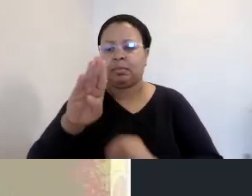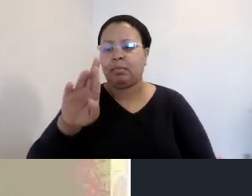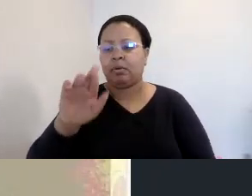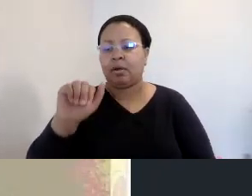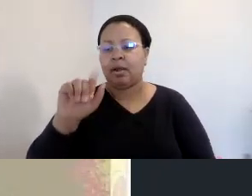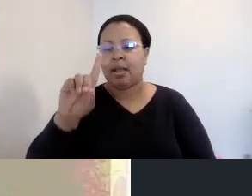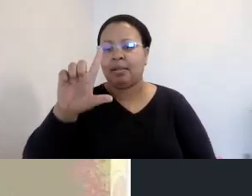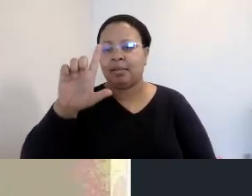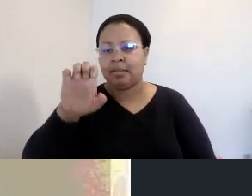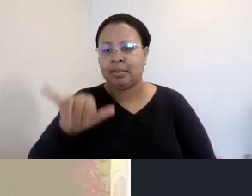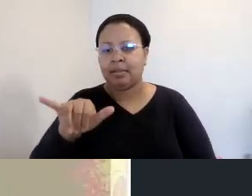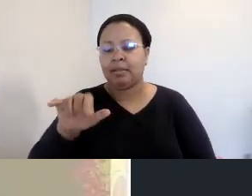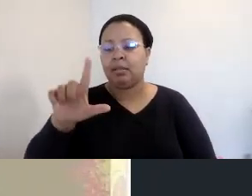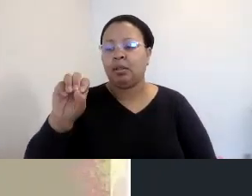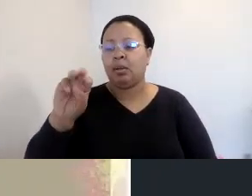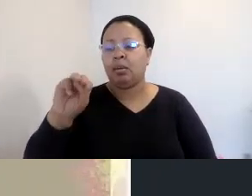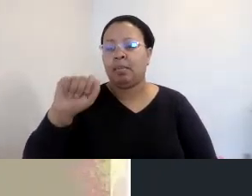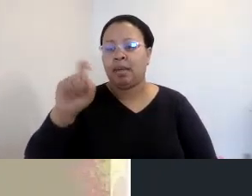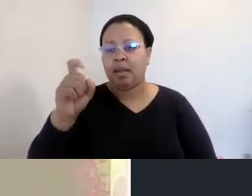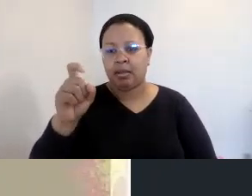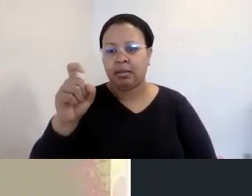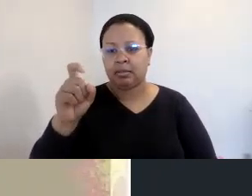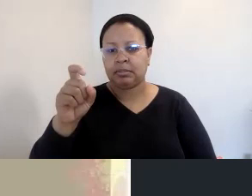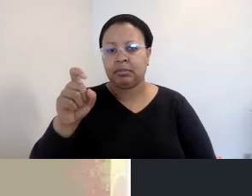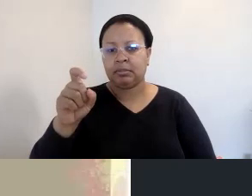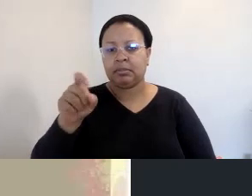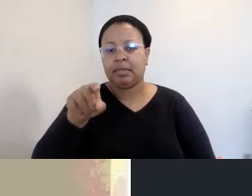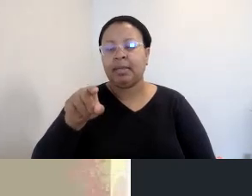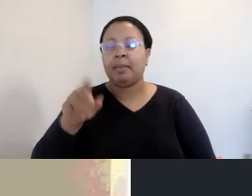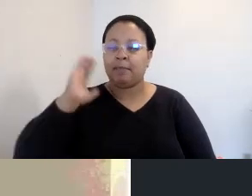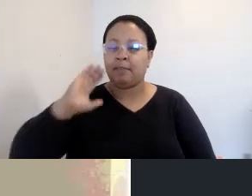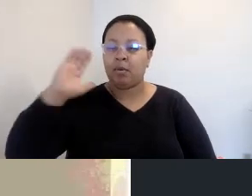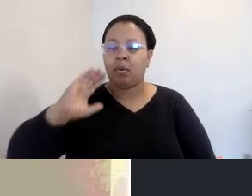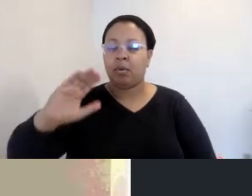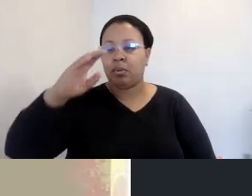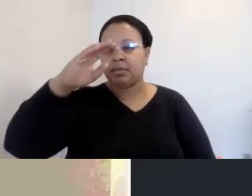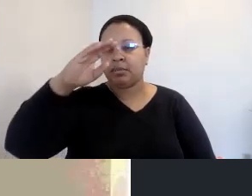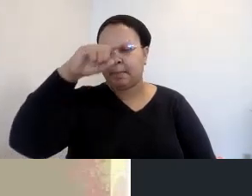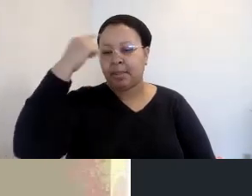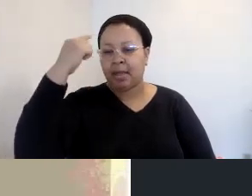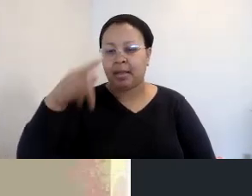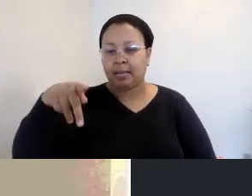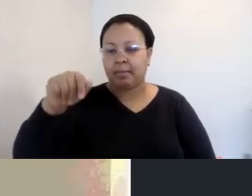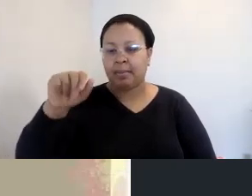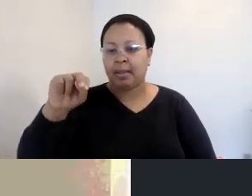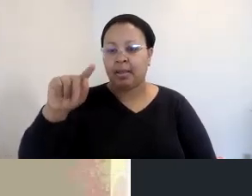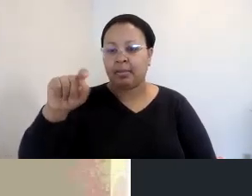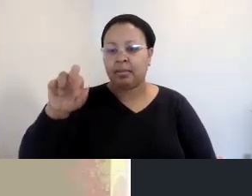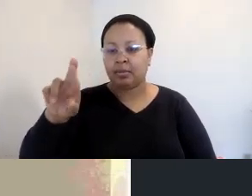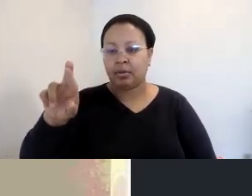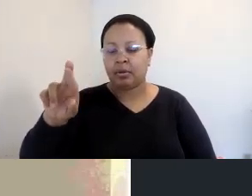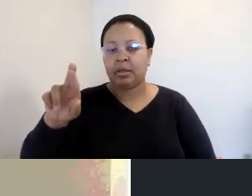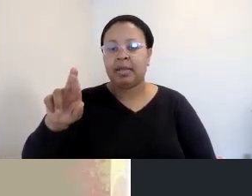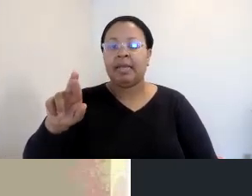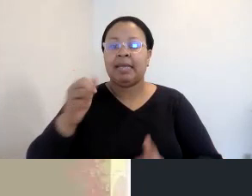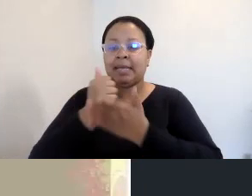in this picture right here, he was one of the Black Panthers who helped bring these two communities together,